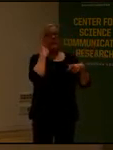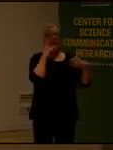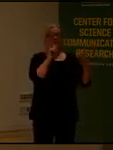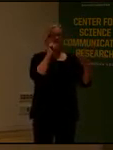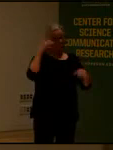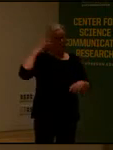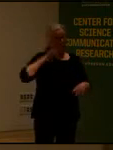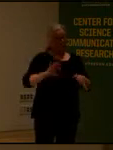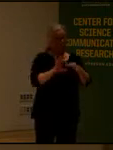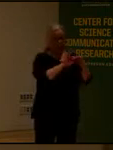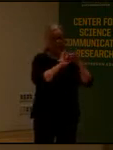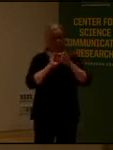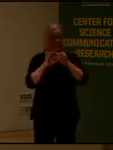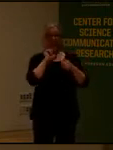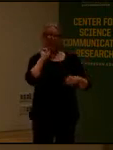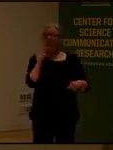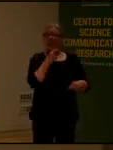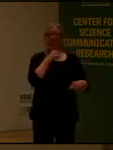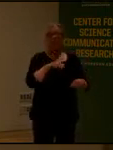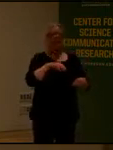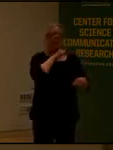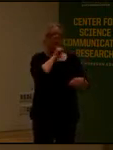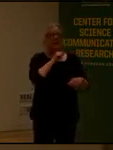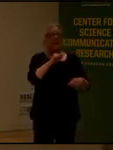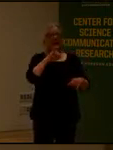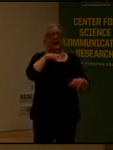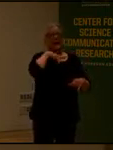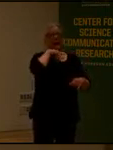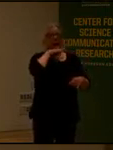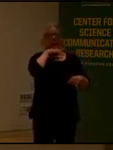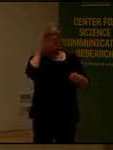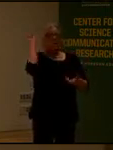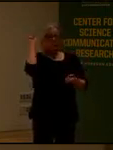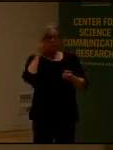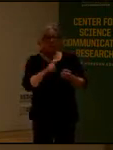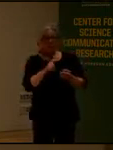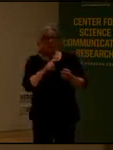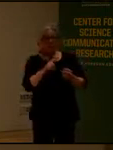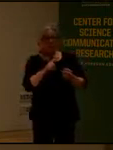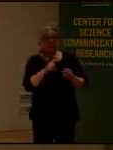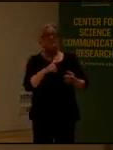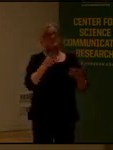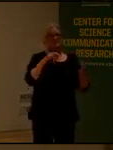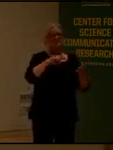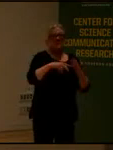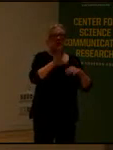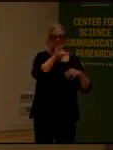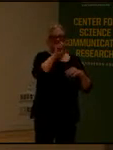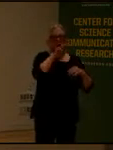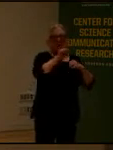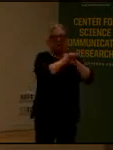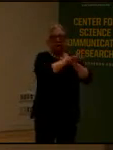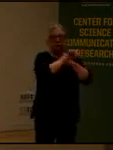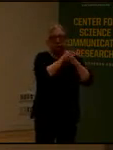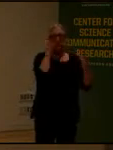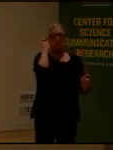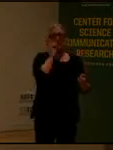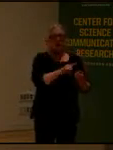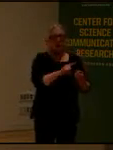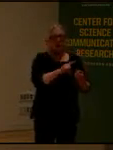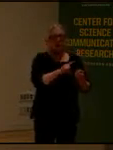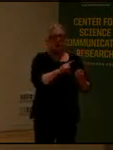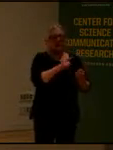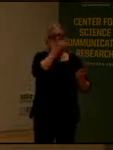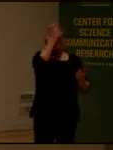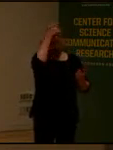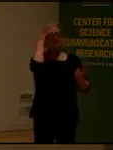only reducing the air pollution from cars on the road, but also the energy that is fueling those cars, you know,